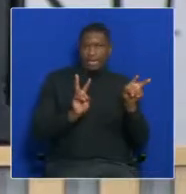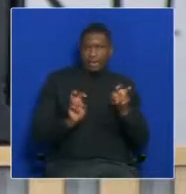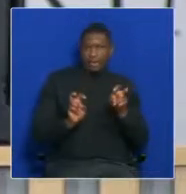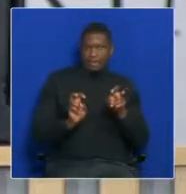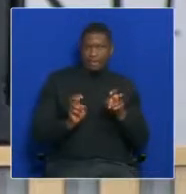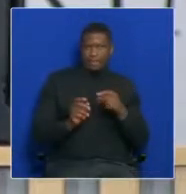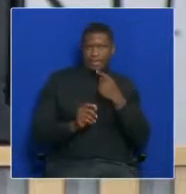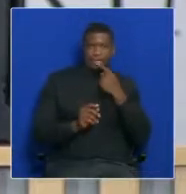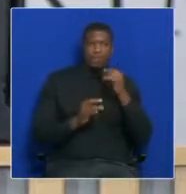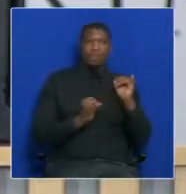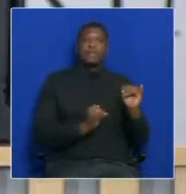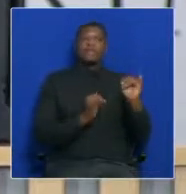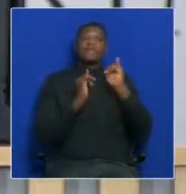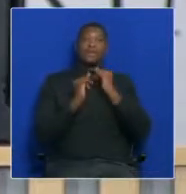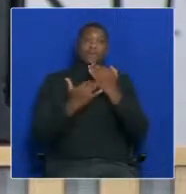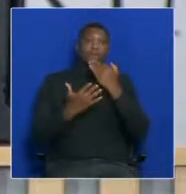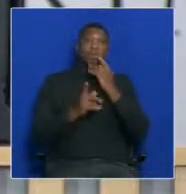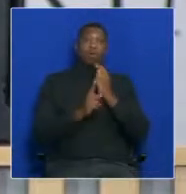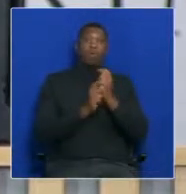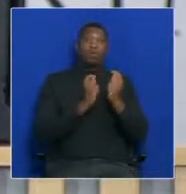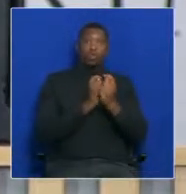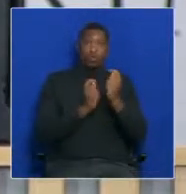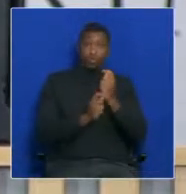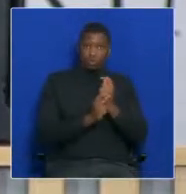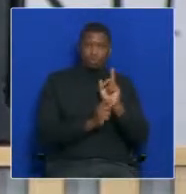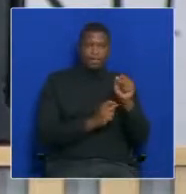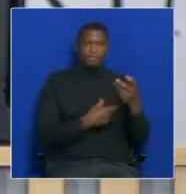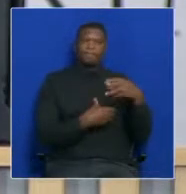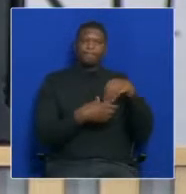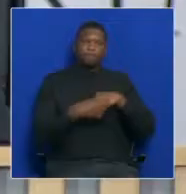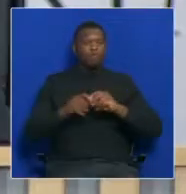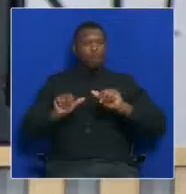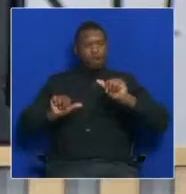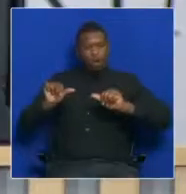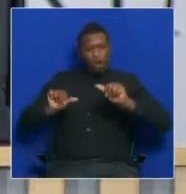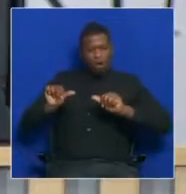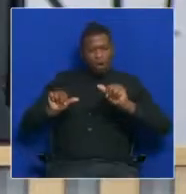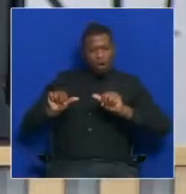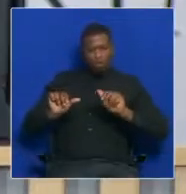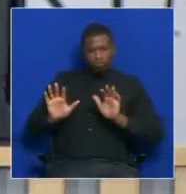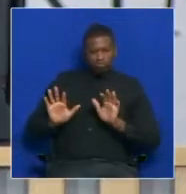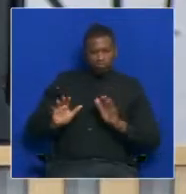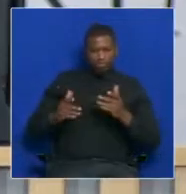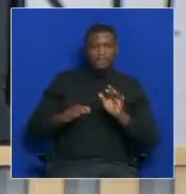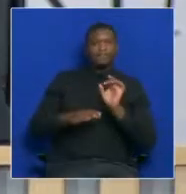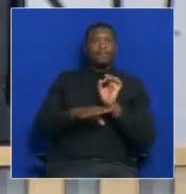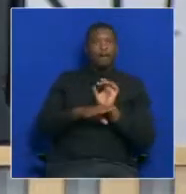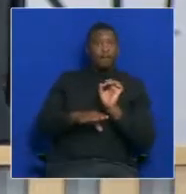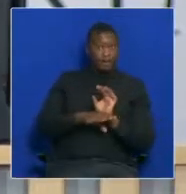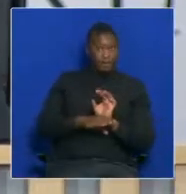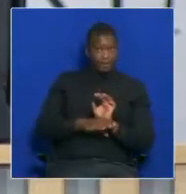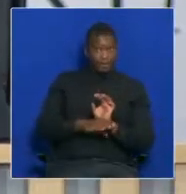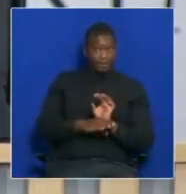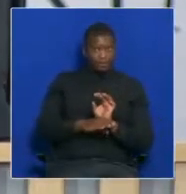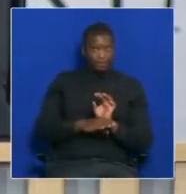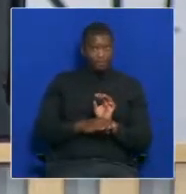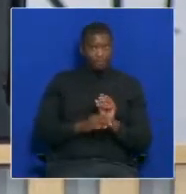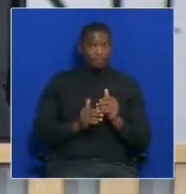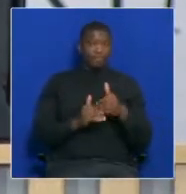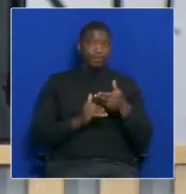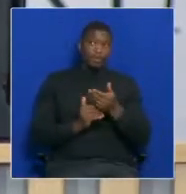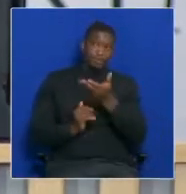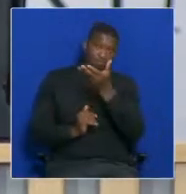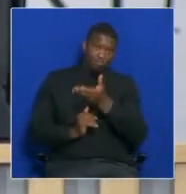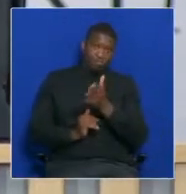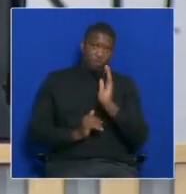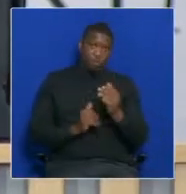the prosecutors that they must assess it and then advise her, and then she was in fact advised. We